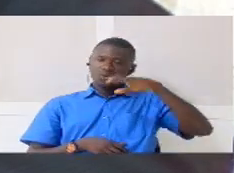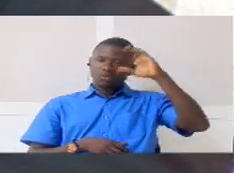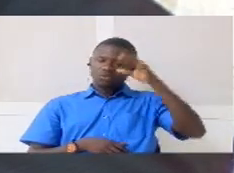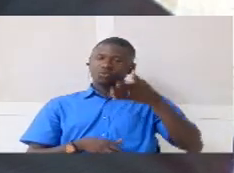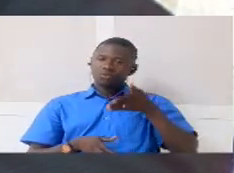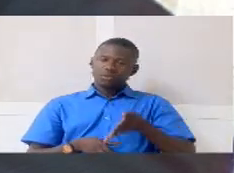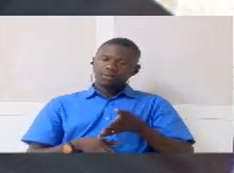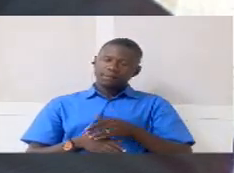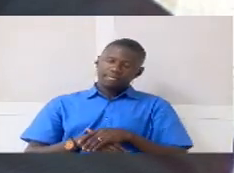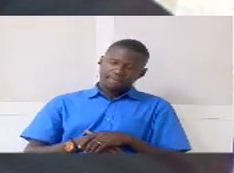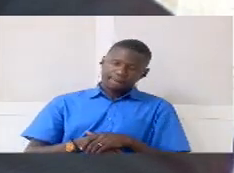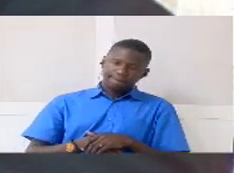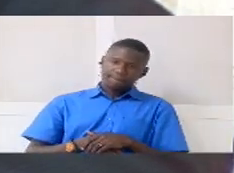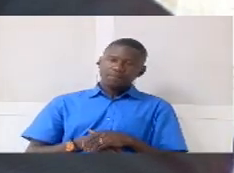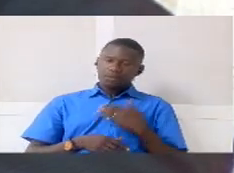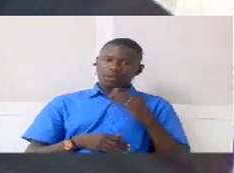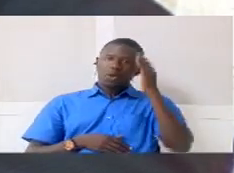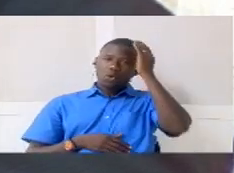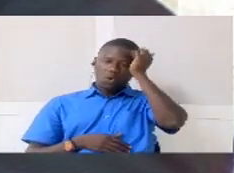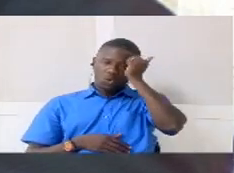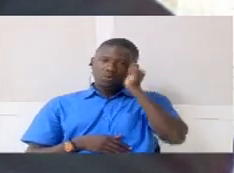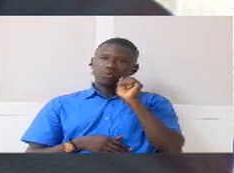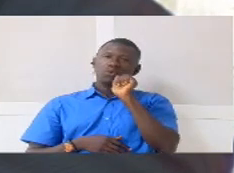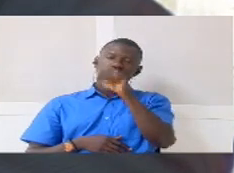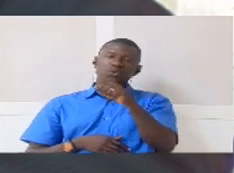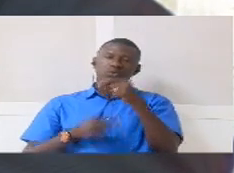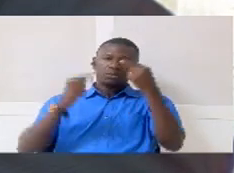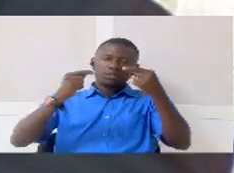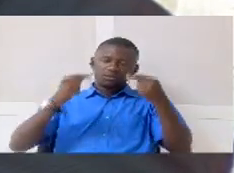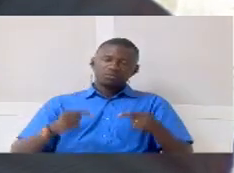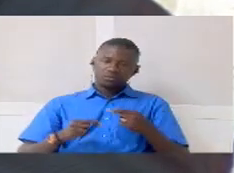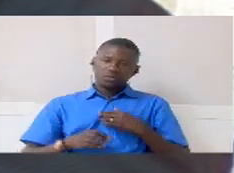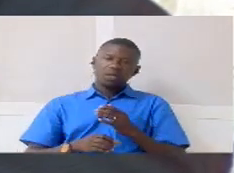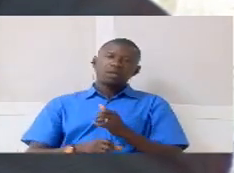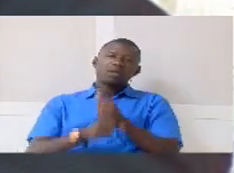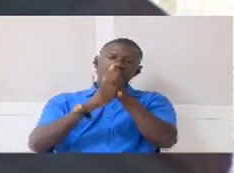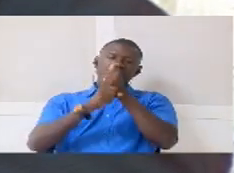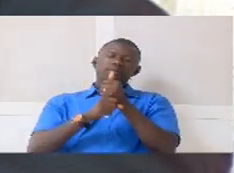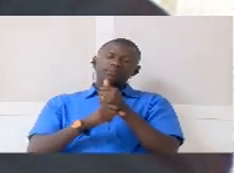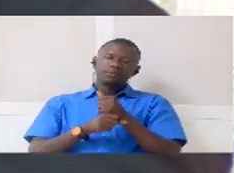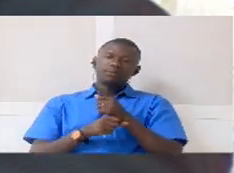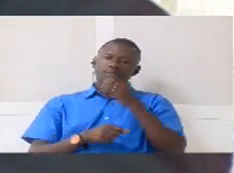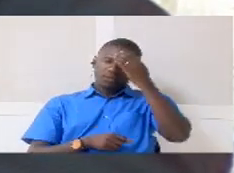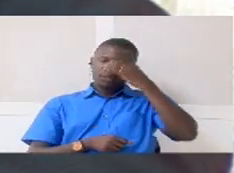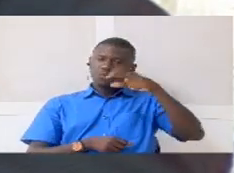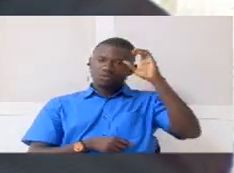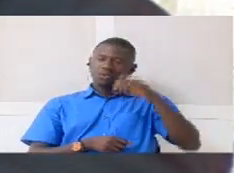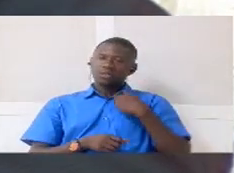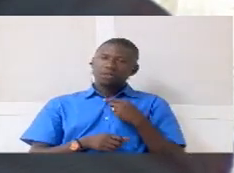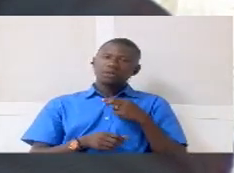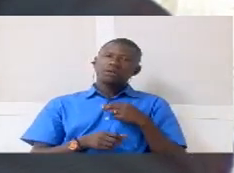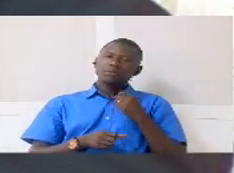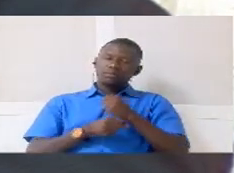today. I hope your testimony would assist us in the formulation of our